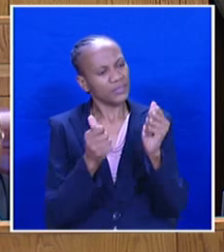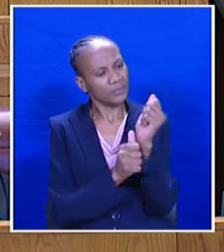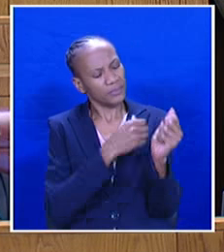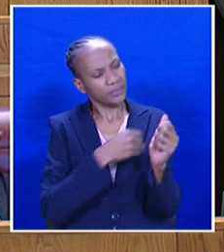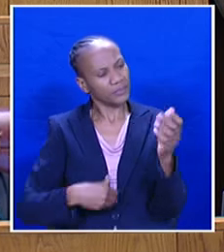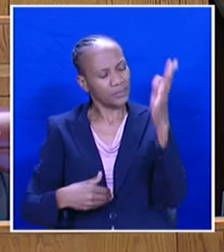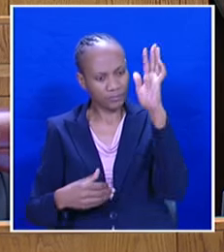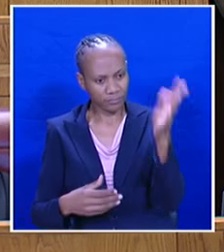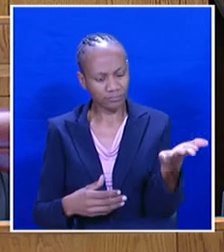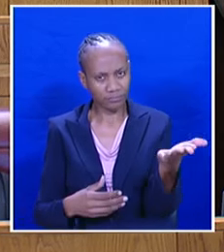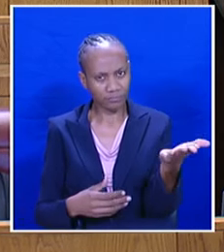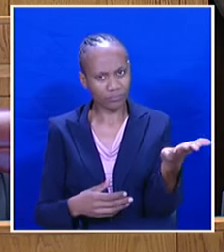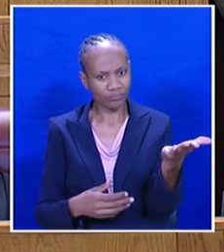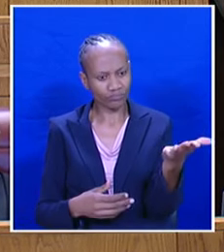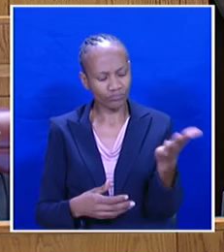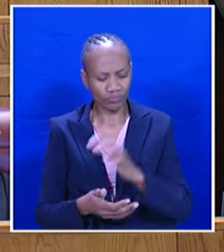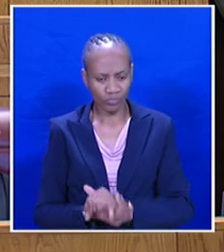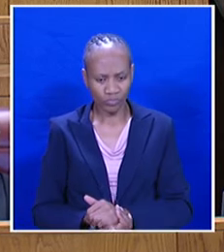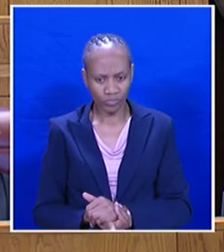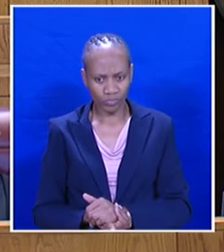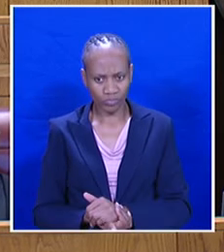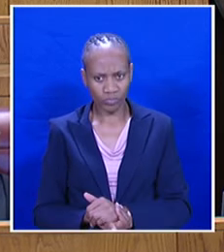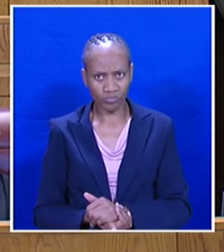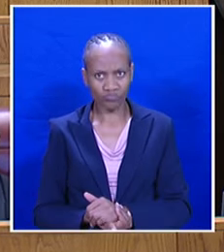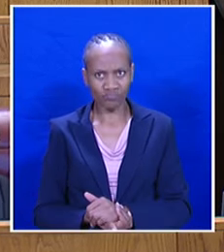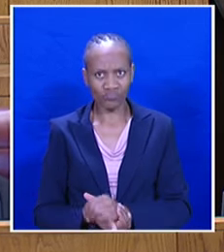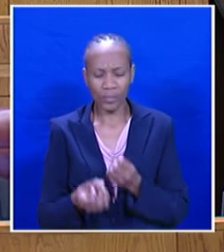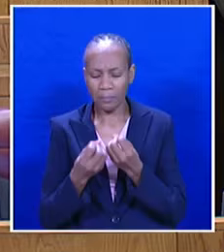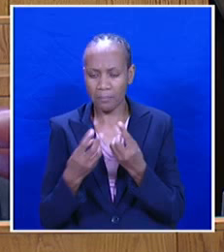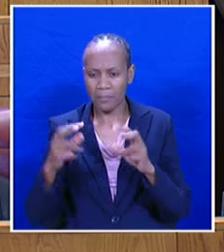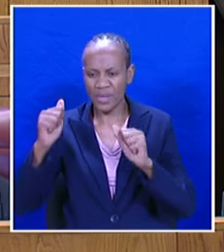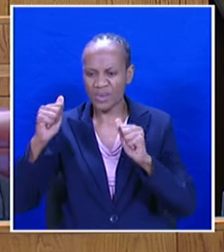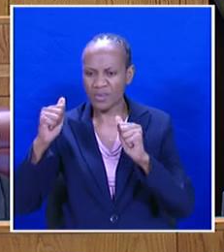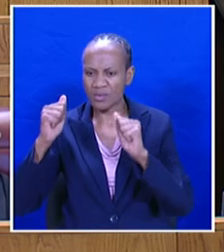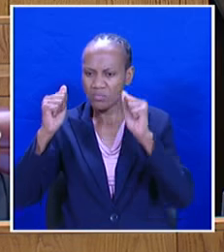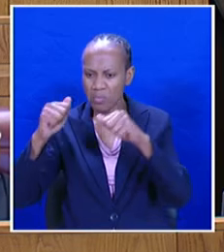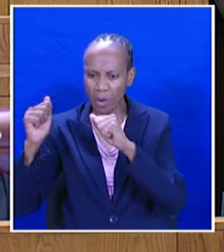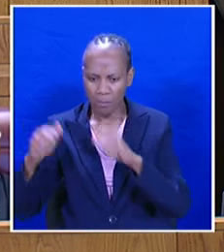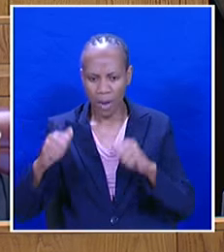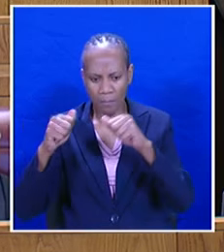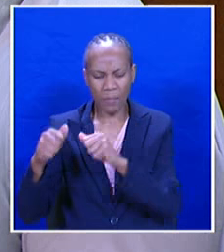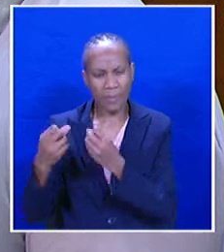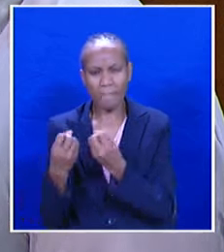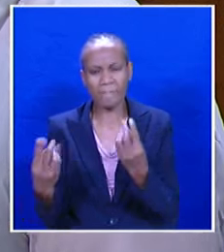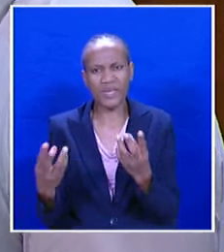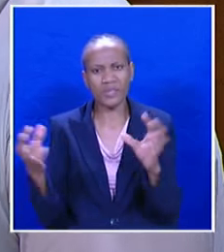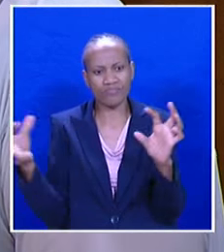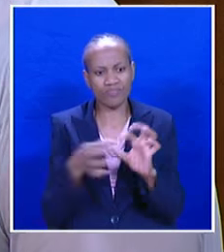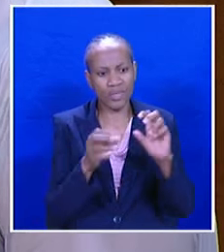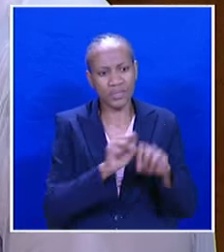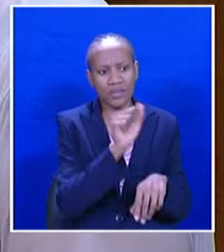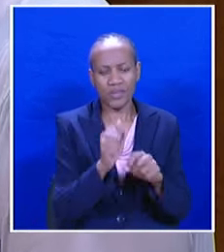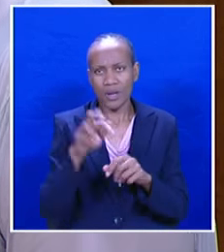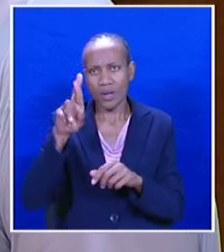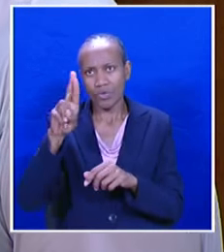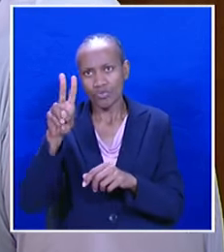fact that the terms of agreement leans very heavily in Russia's favor, with Russia, for example, being able to veto South Africa's intentions